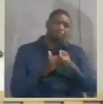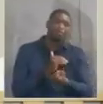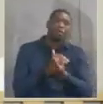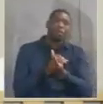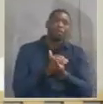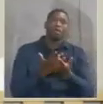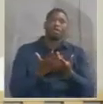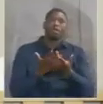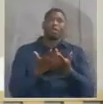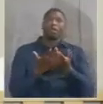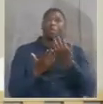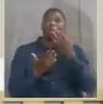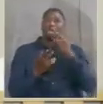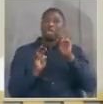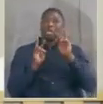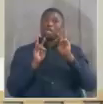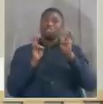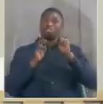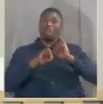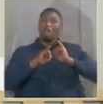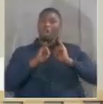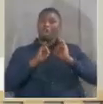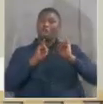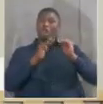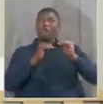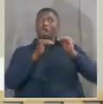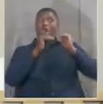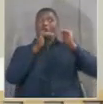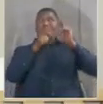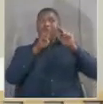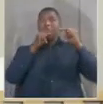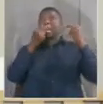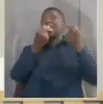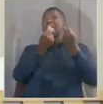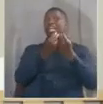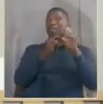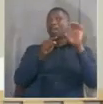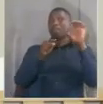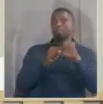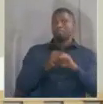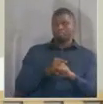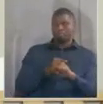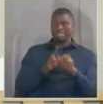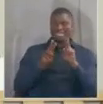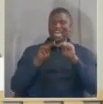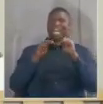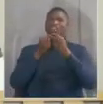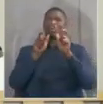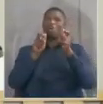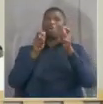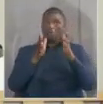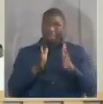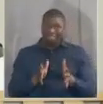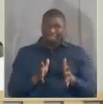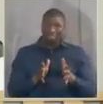was escalated to national, it was the national commissioner who had to